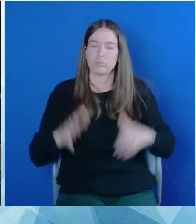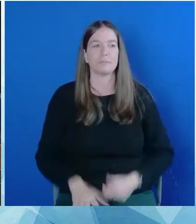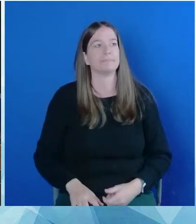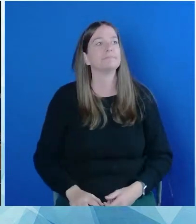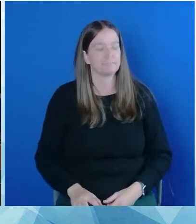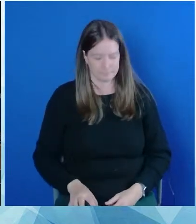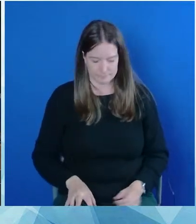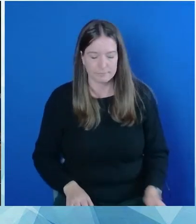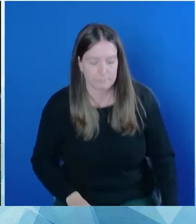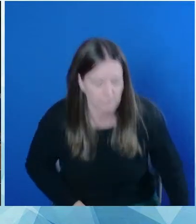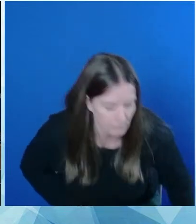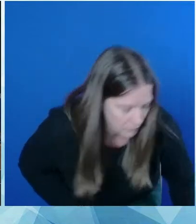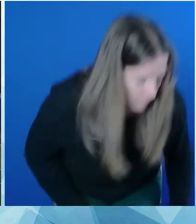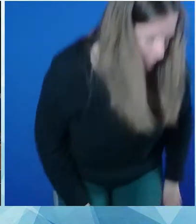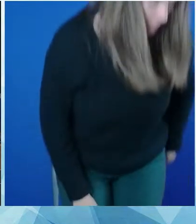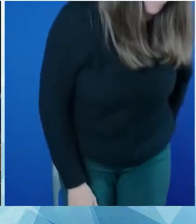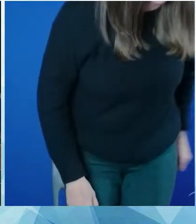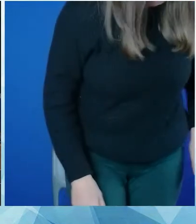Moving on to item